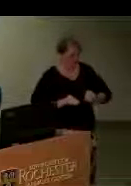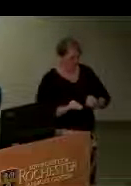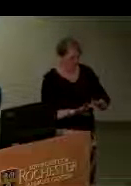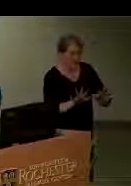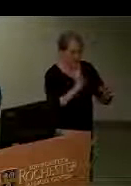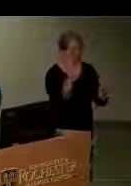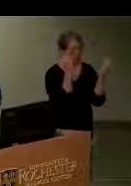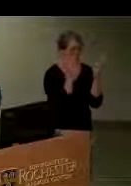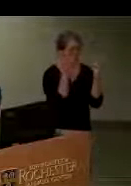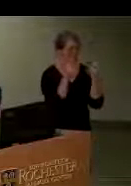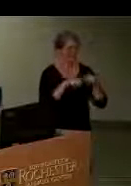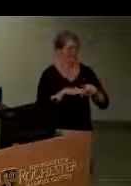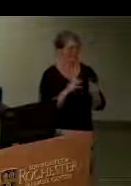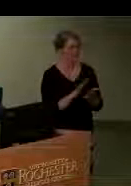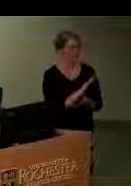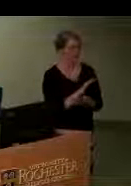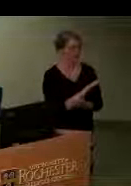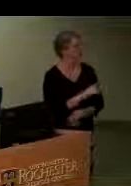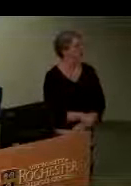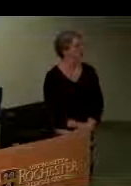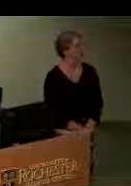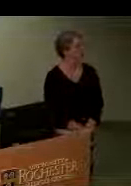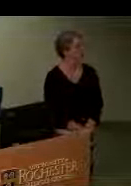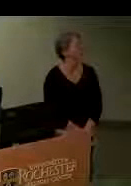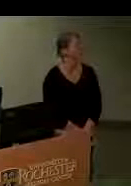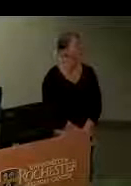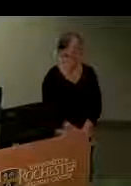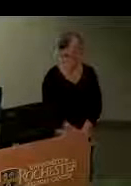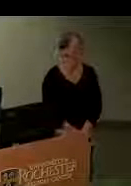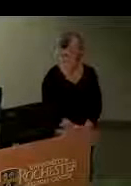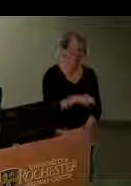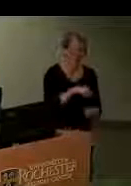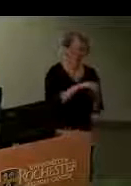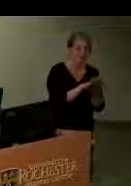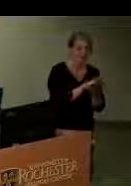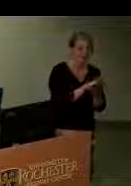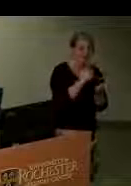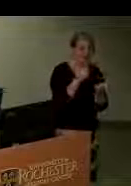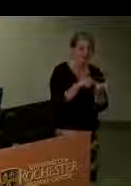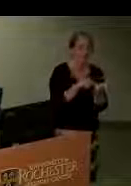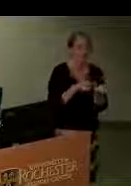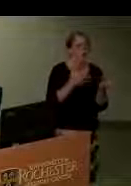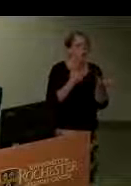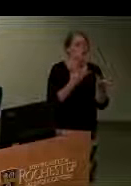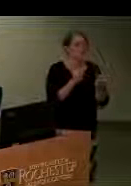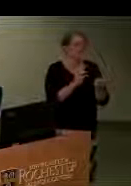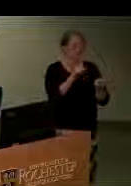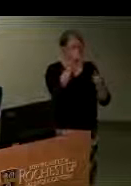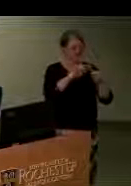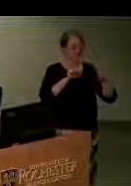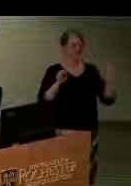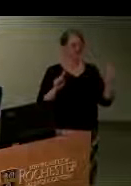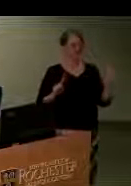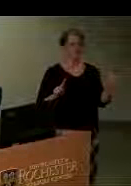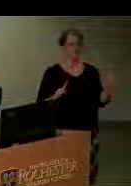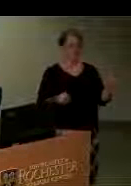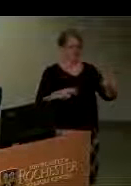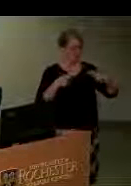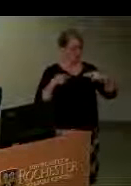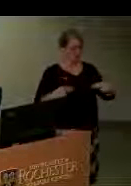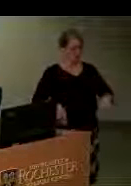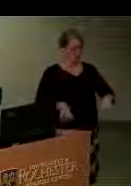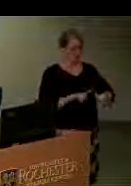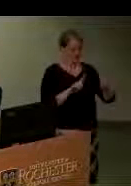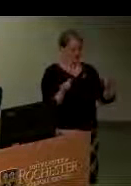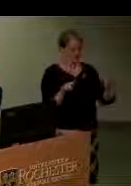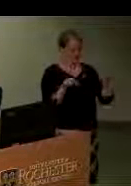paper. In it, though, he said, well, what's different? He said, human beings are different